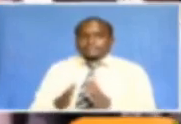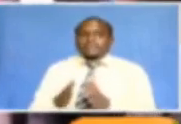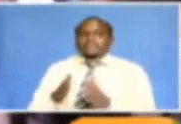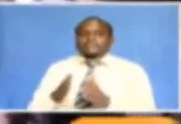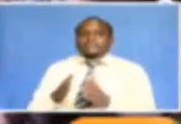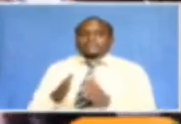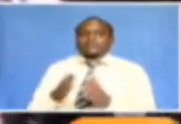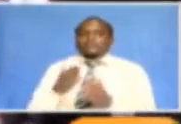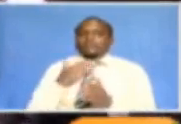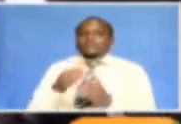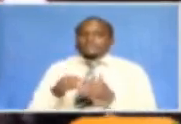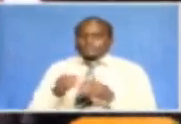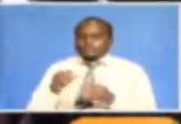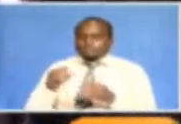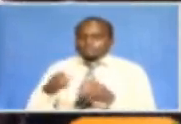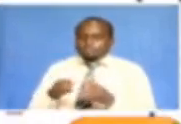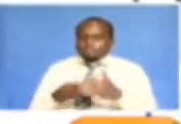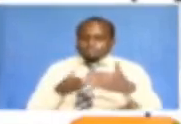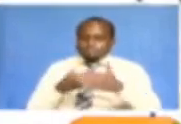on miraa. They protested